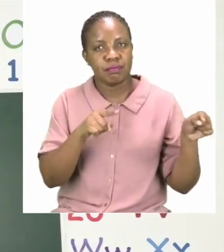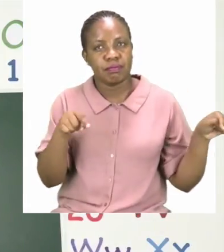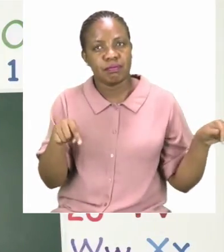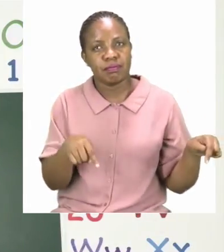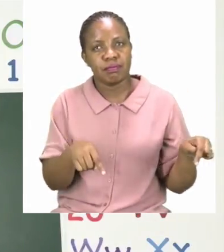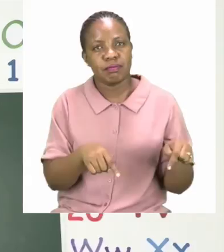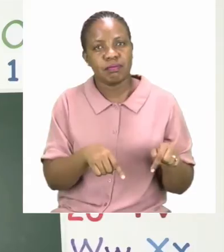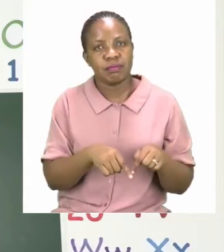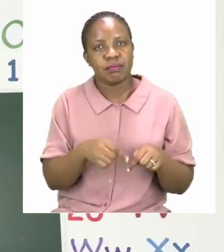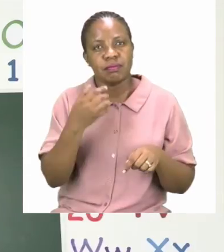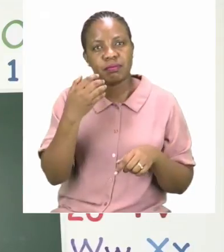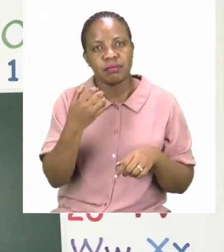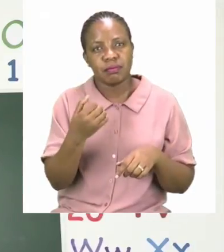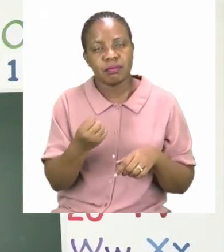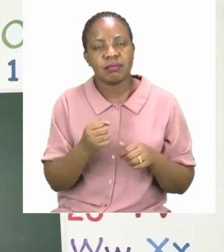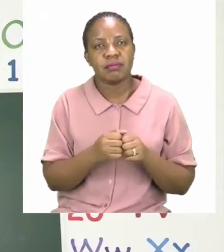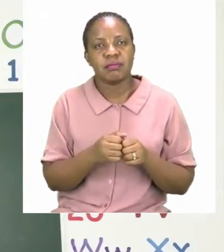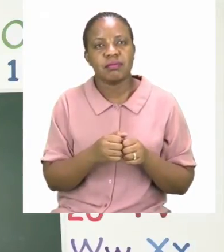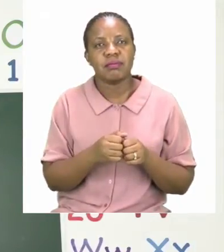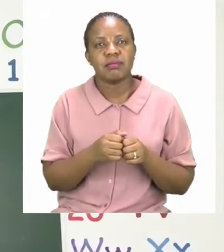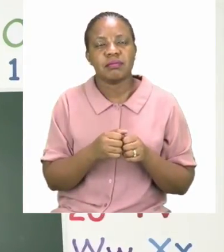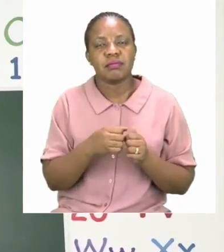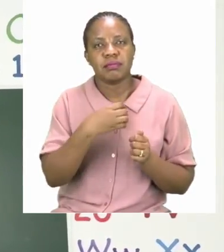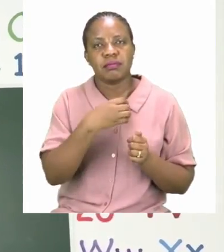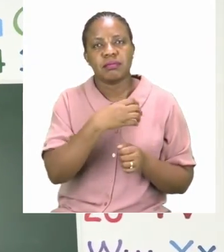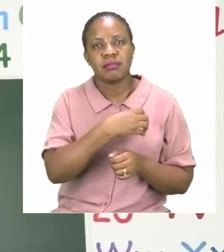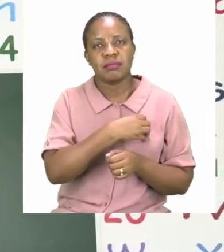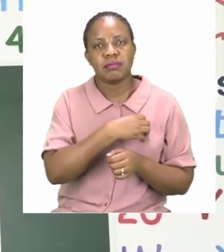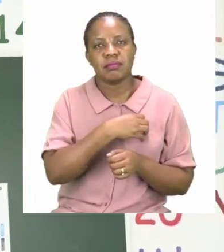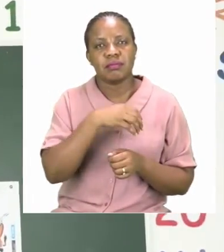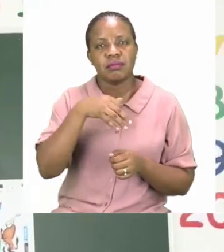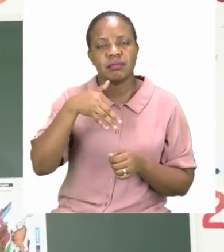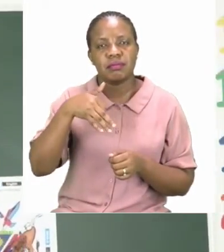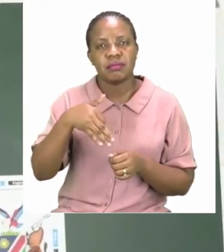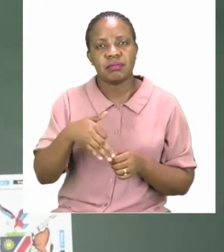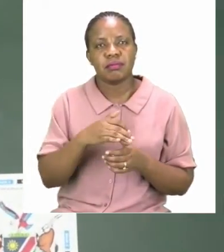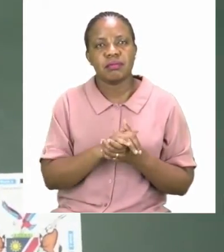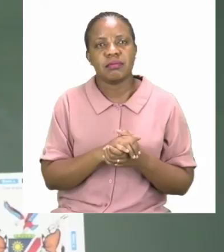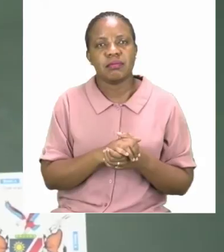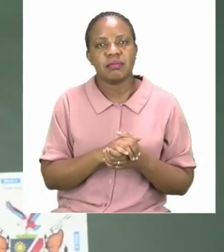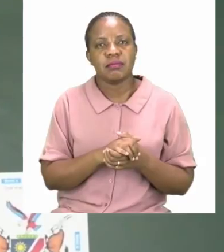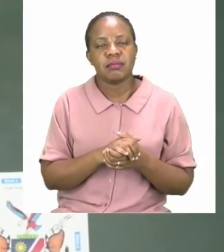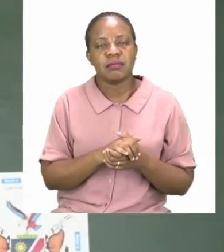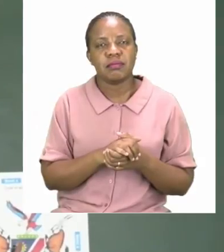my pieces. And to help me, I have decided to look at the emblem. Now